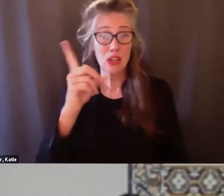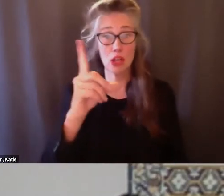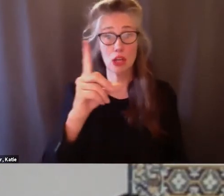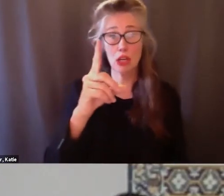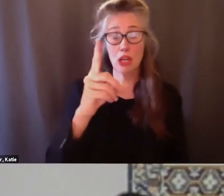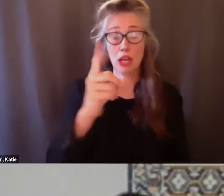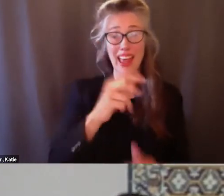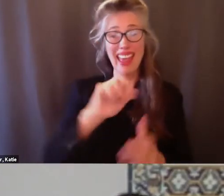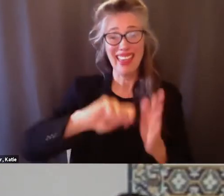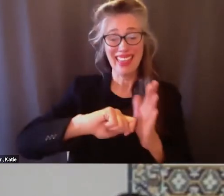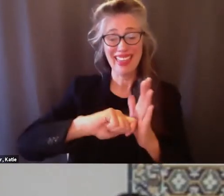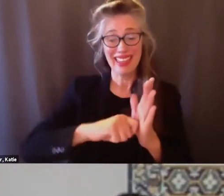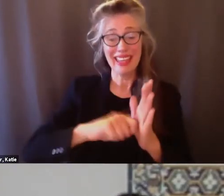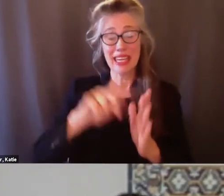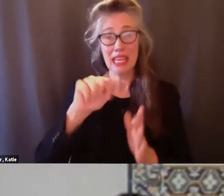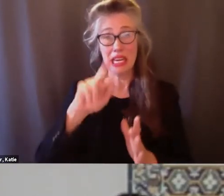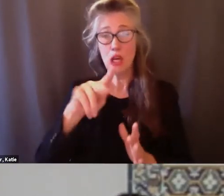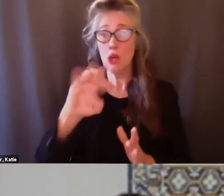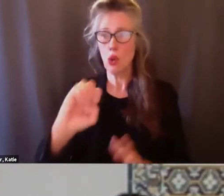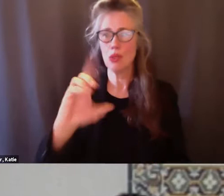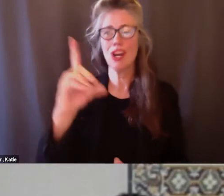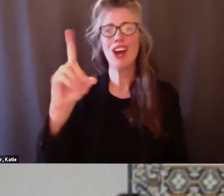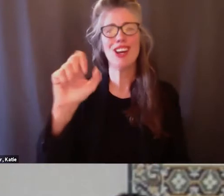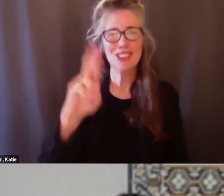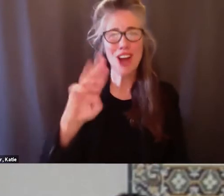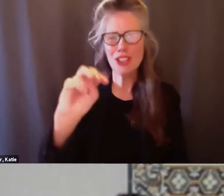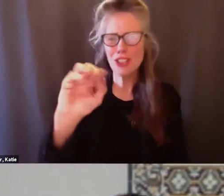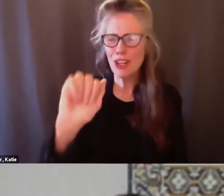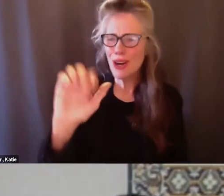Amazing. Her. So anyway,